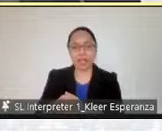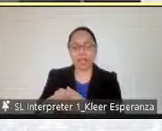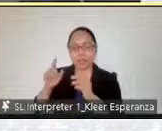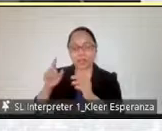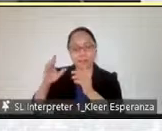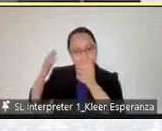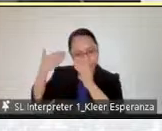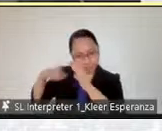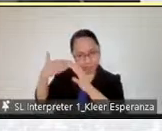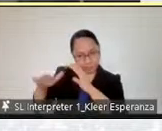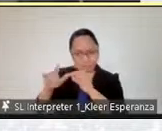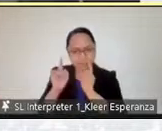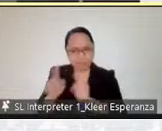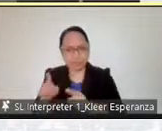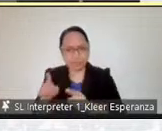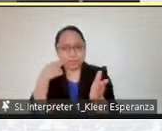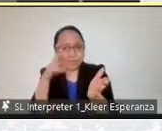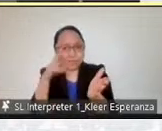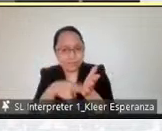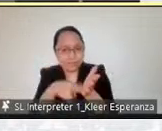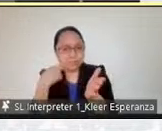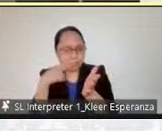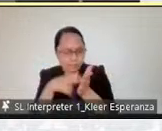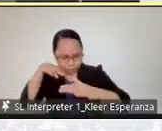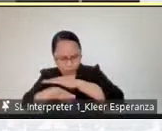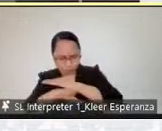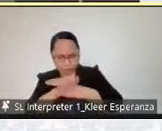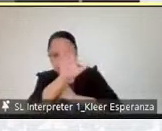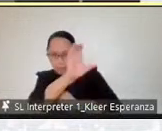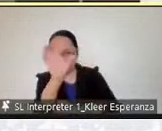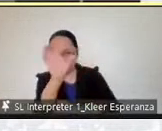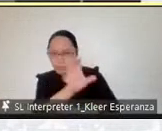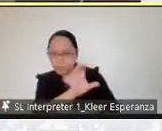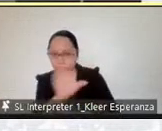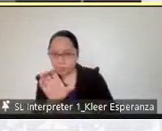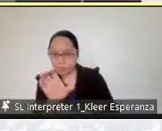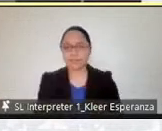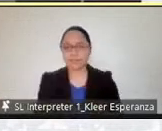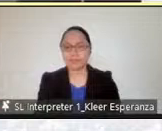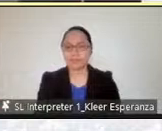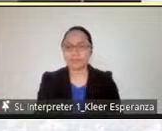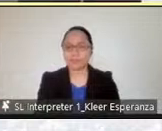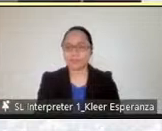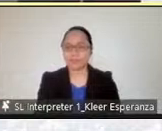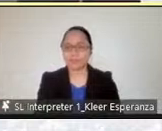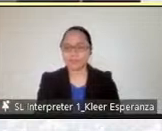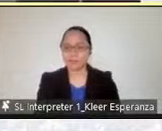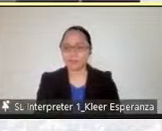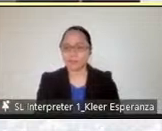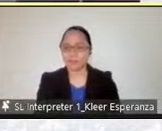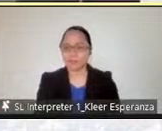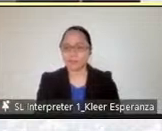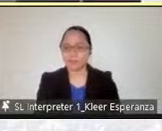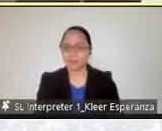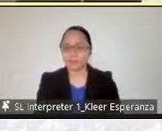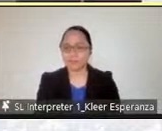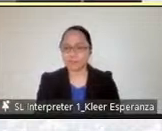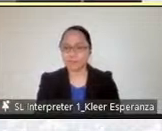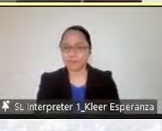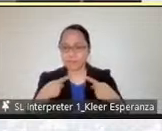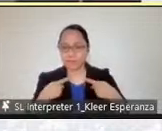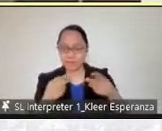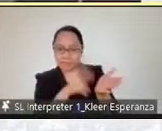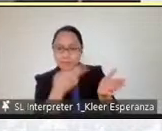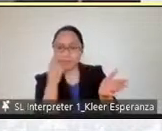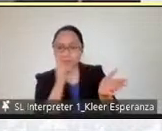automatically recorded by Zoom upon entry. Evaluations form will be sent to your registered email